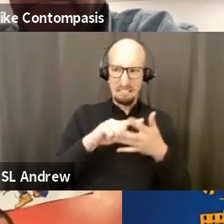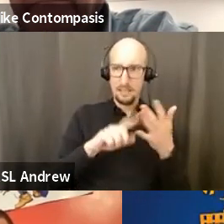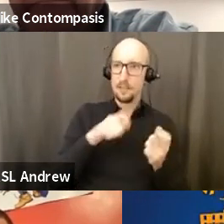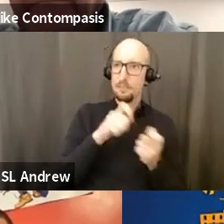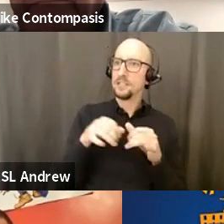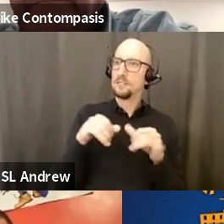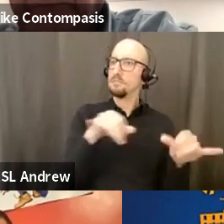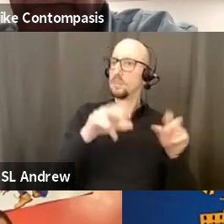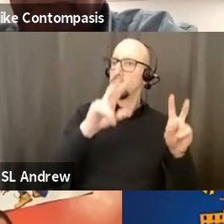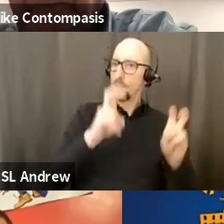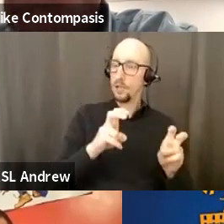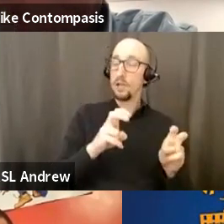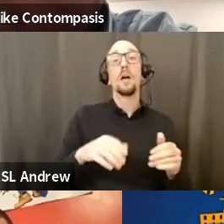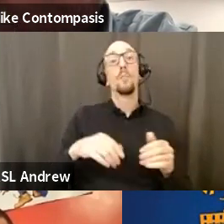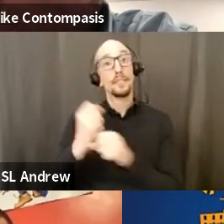22-23